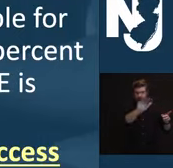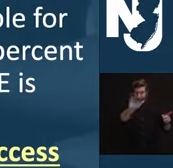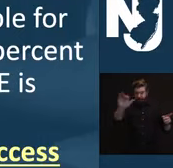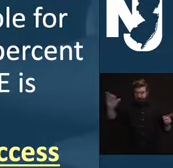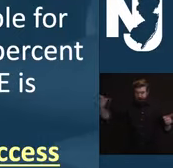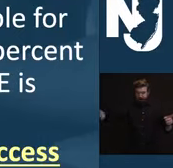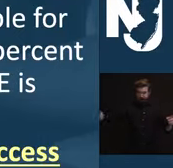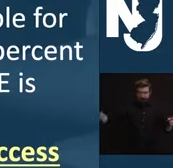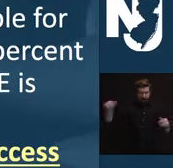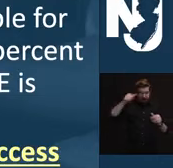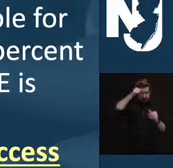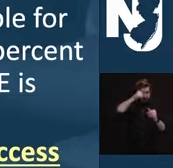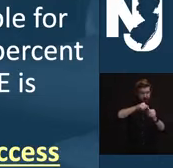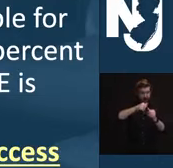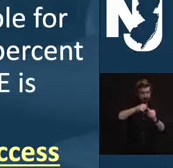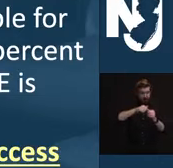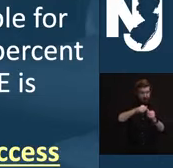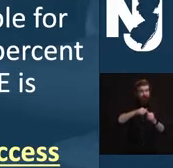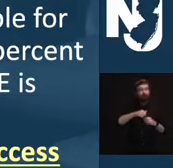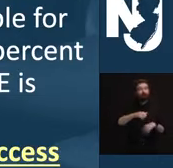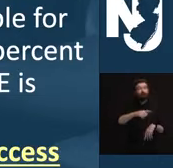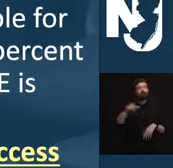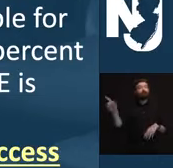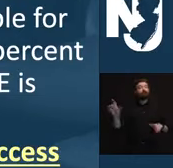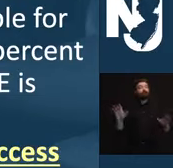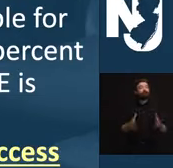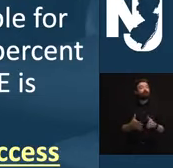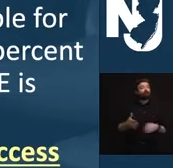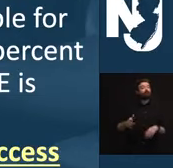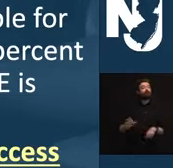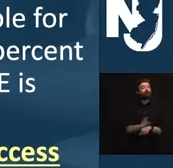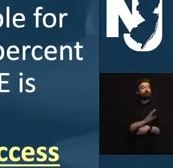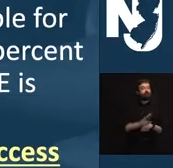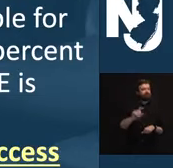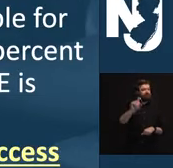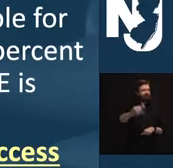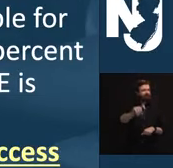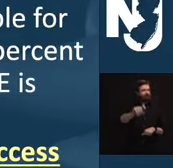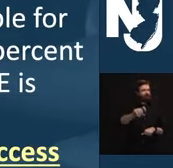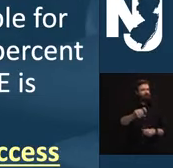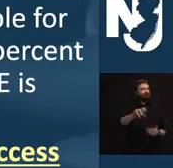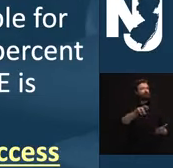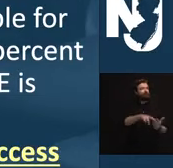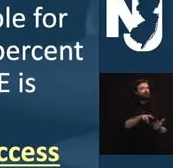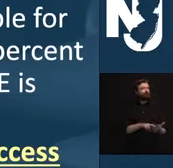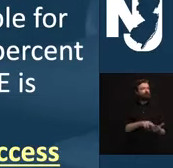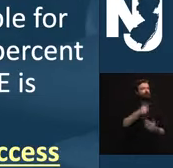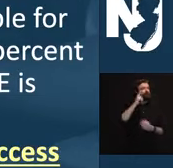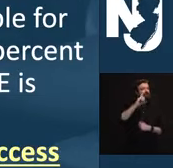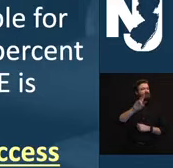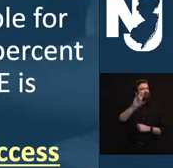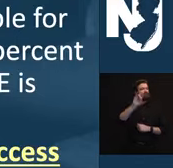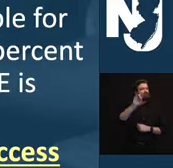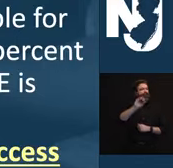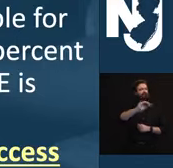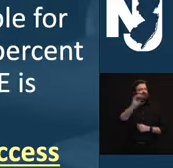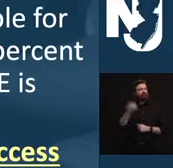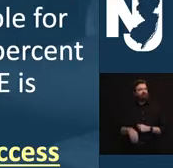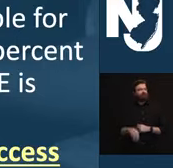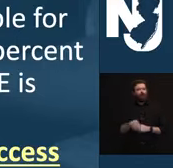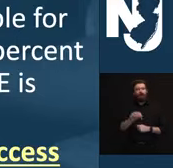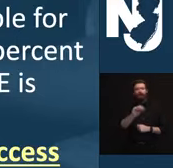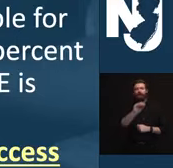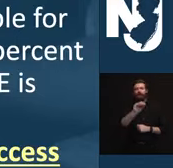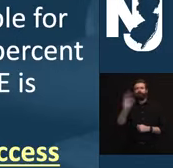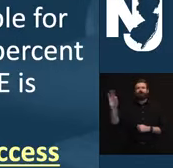made eligible for discounts of up to 70% off the purchase of personal protective equipment or PPE is